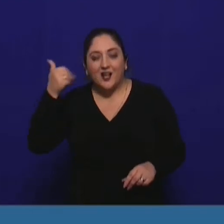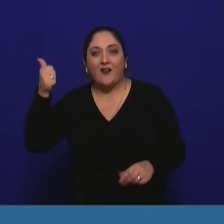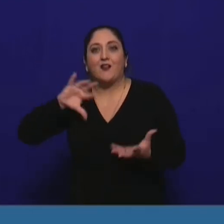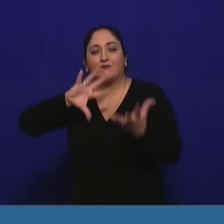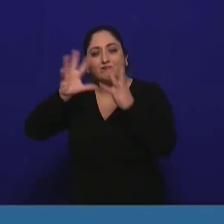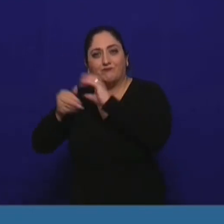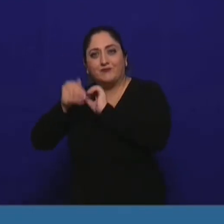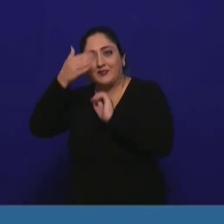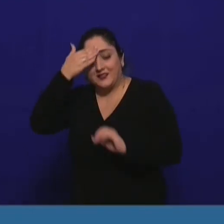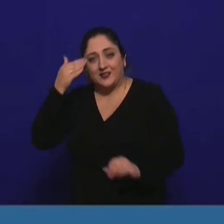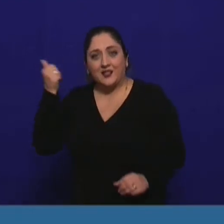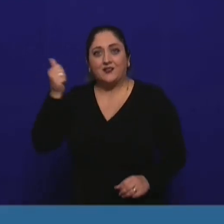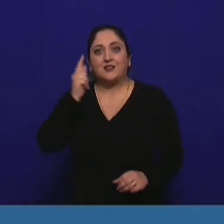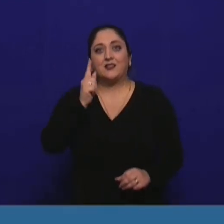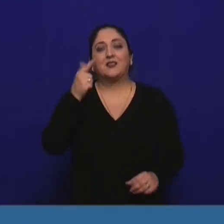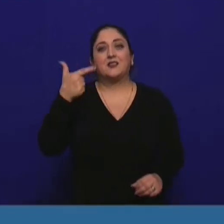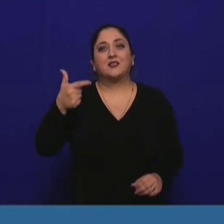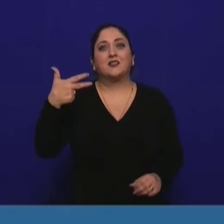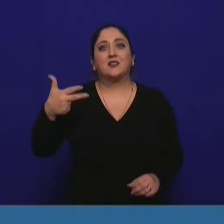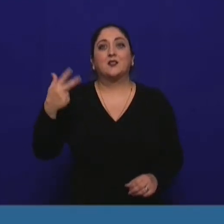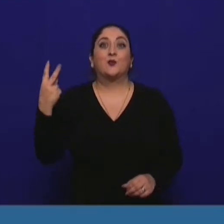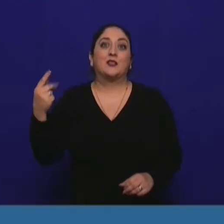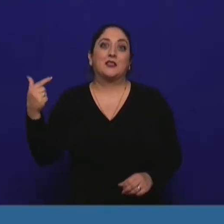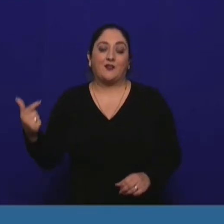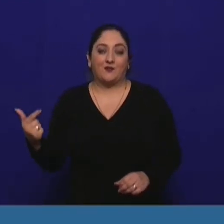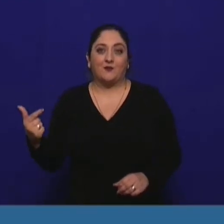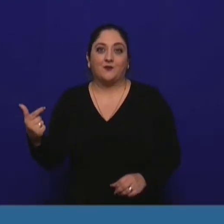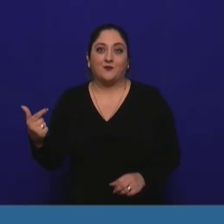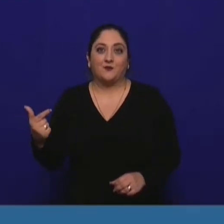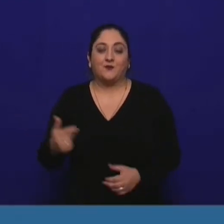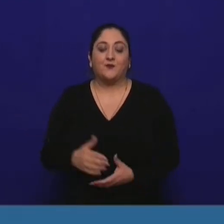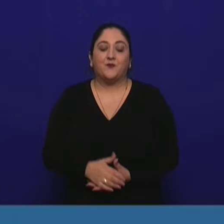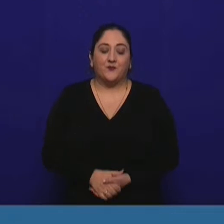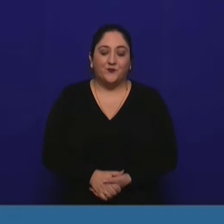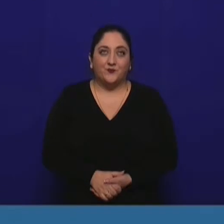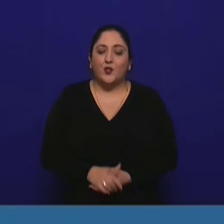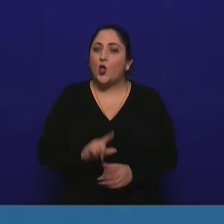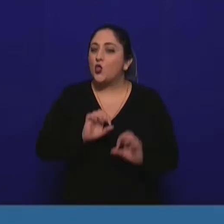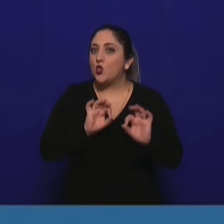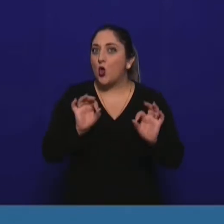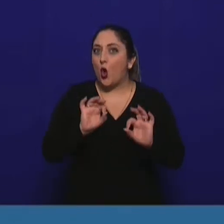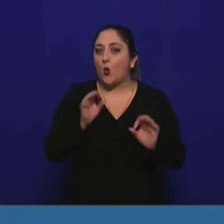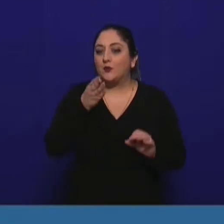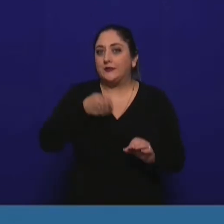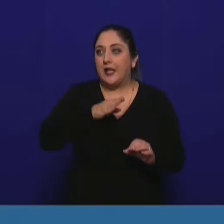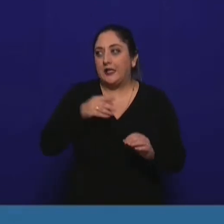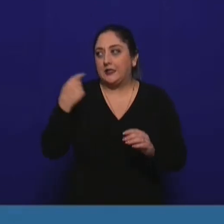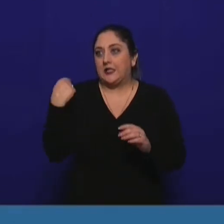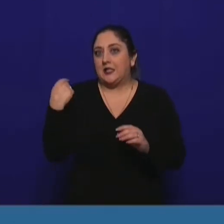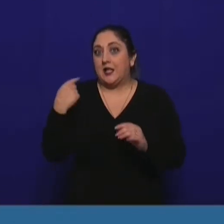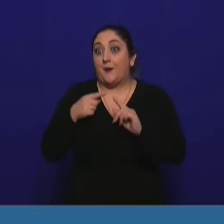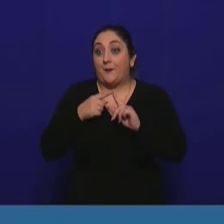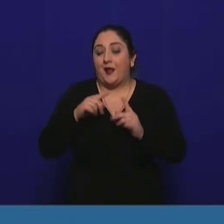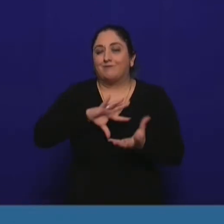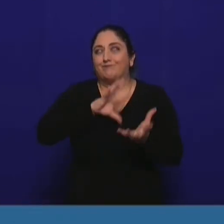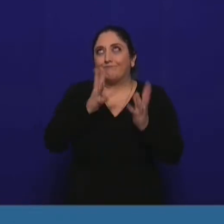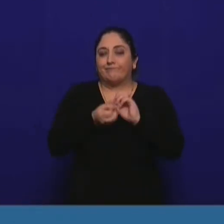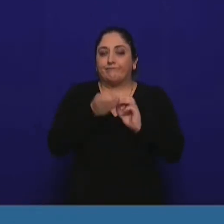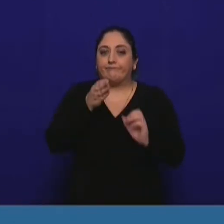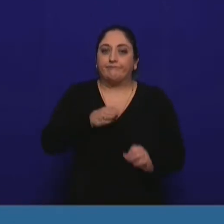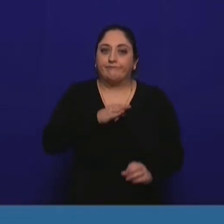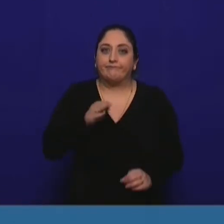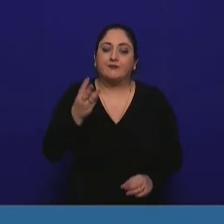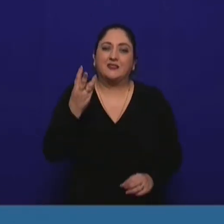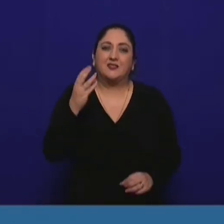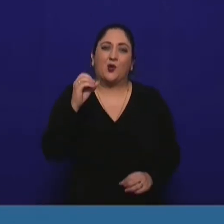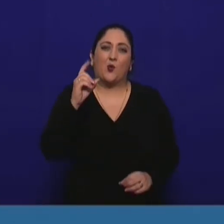recovered persons is 17,827. We had no deaths since yesterday, but the total number of deaths is